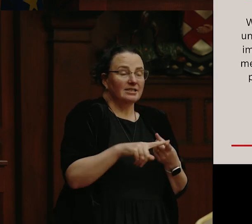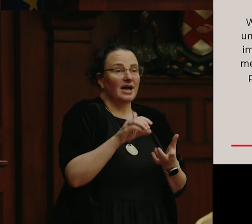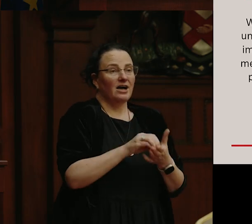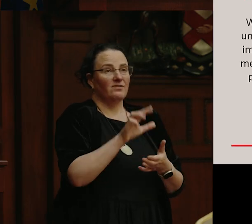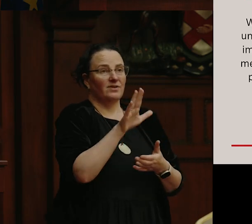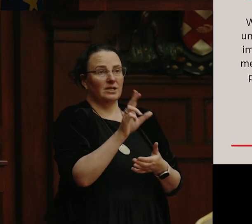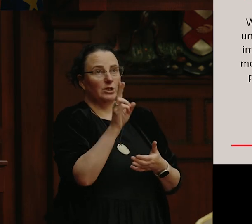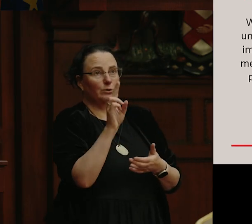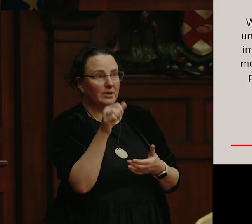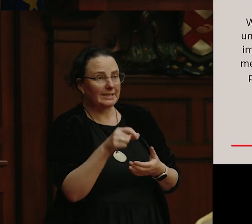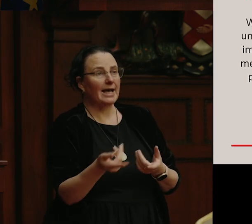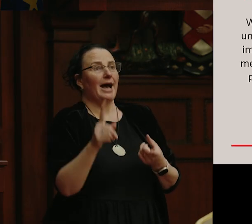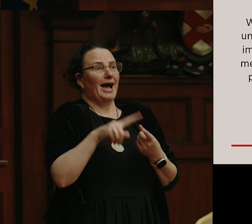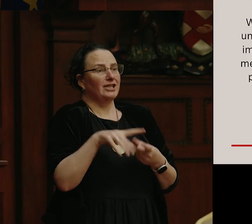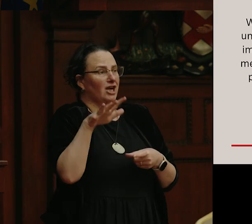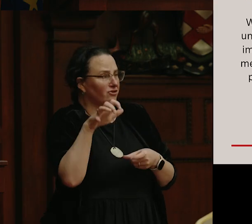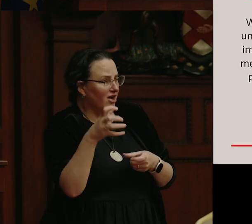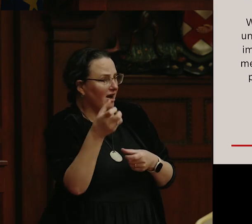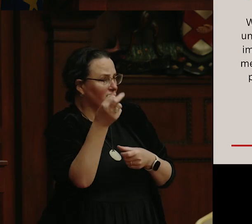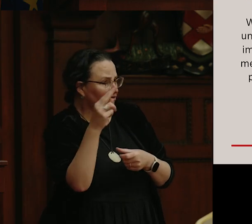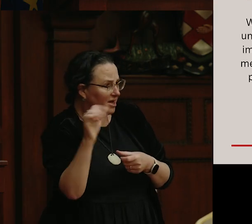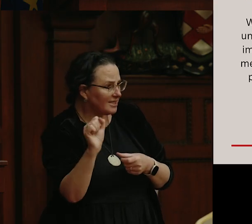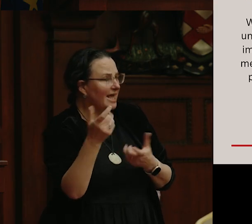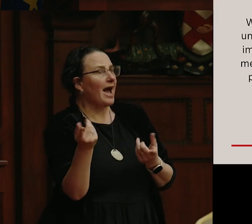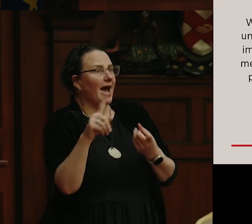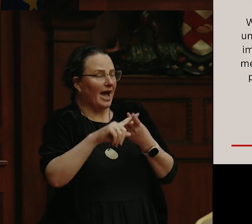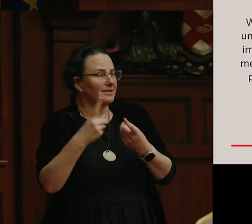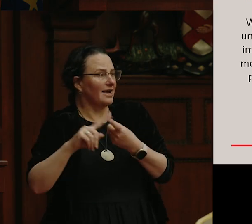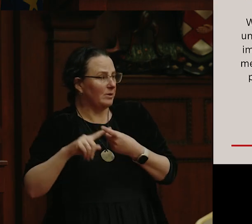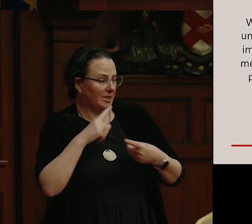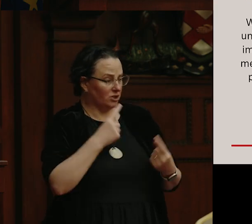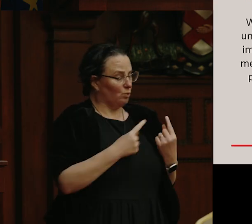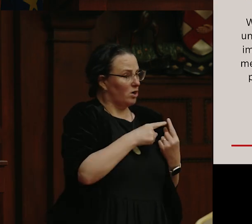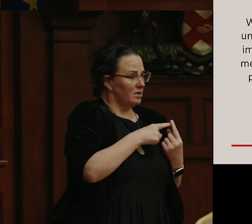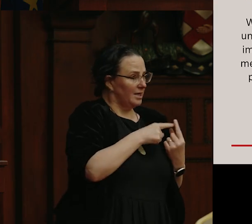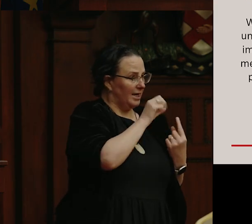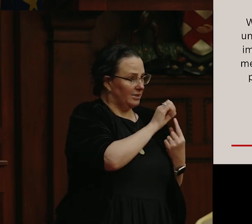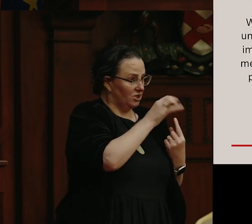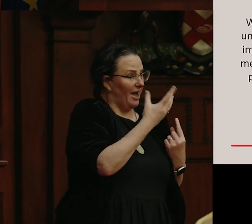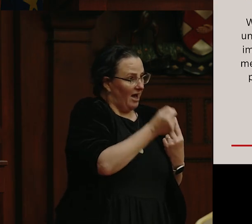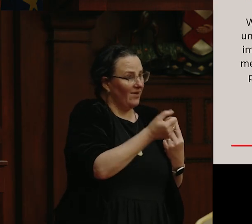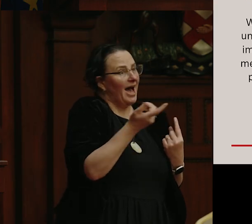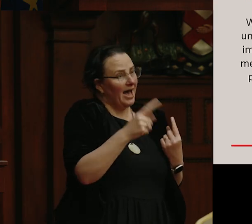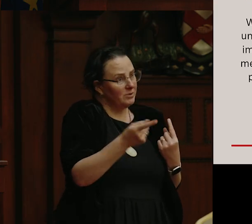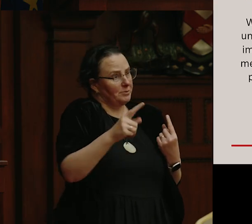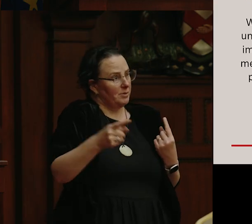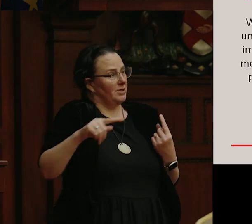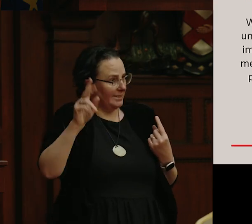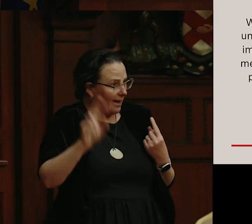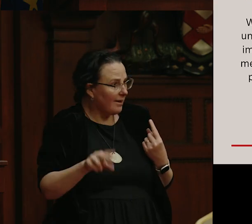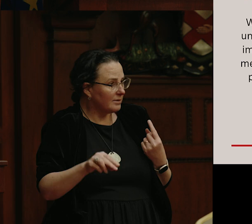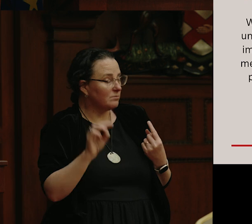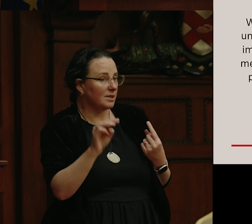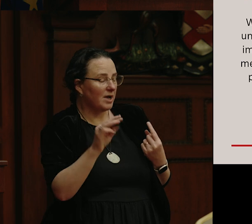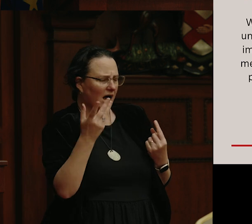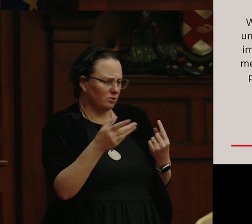or rheumatoid arthritis or another disease that goes along with your Sjögren's. So we need to figure out how do those things interrelate together.